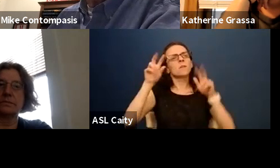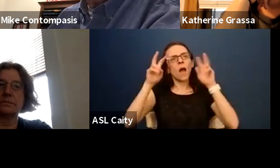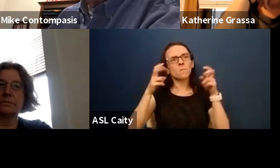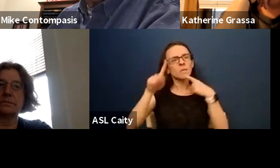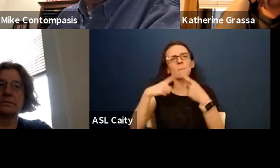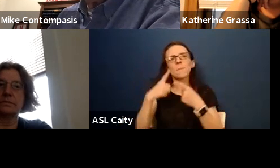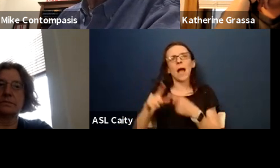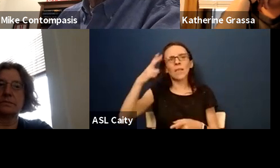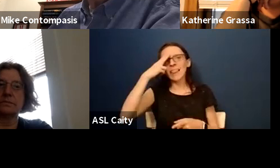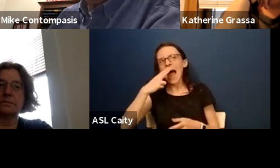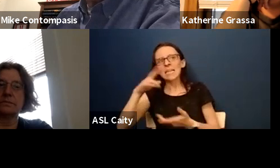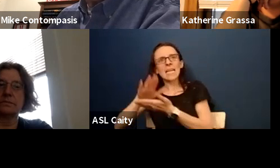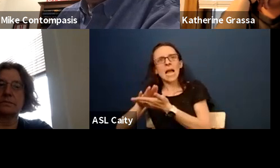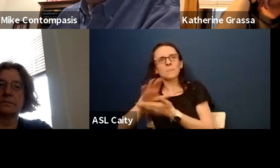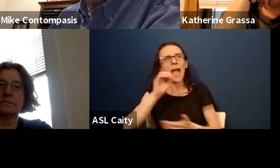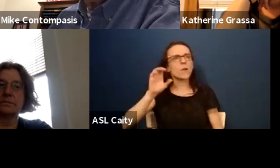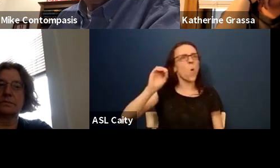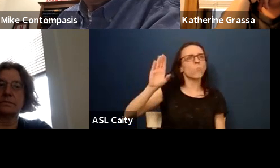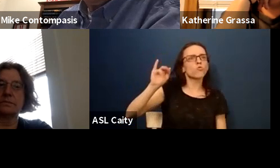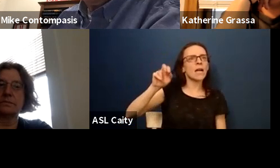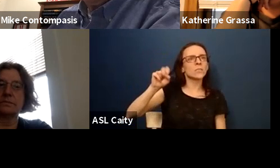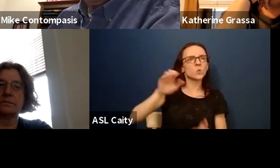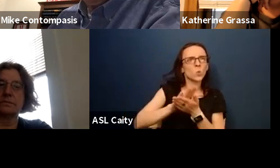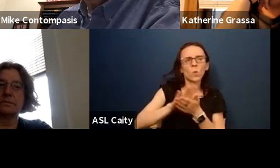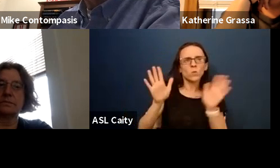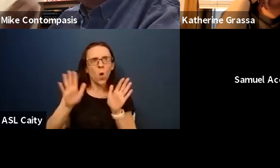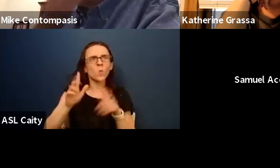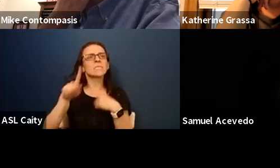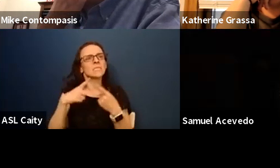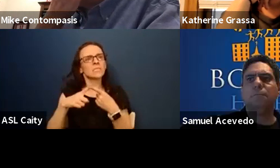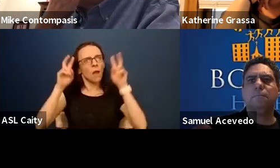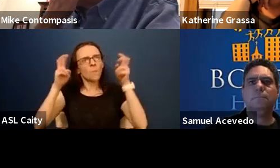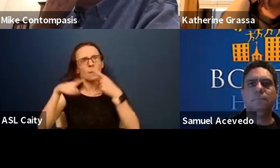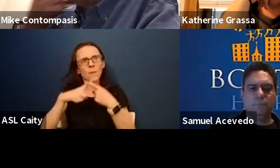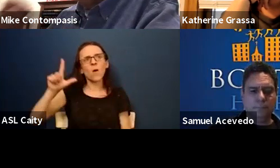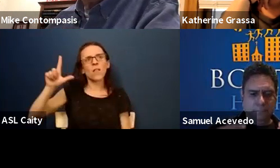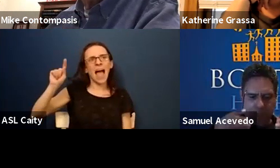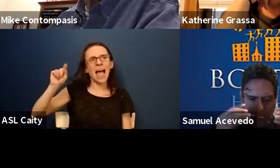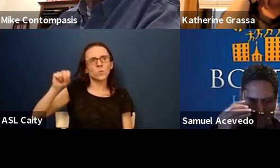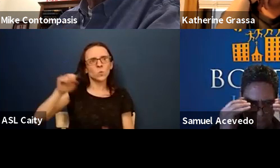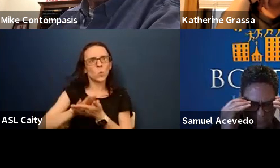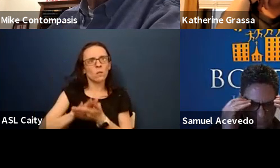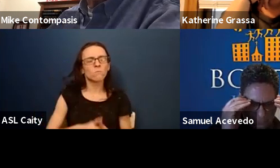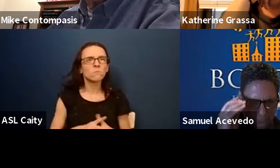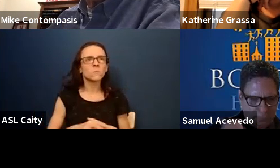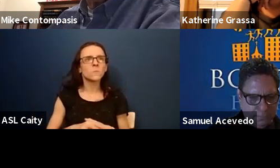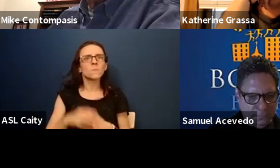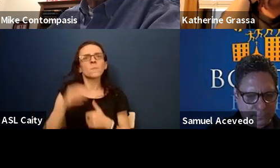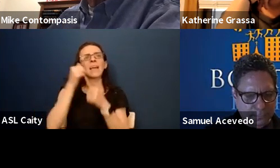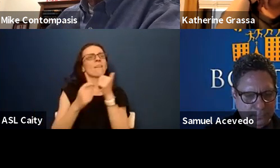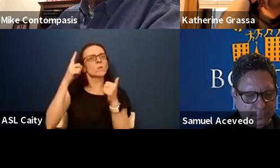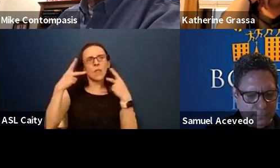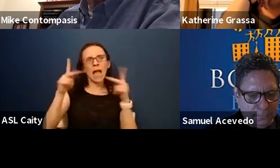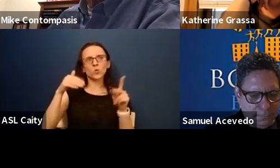O'Brien. It's a topic around Latin school. And everyone is entitled to have an opinion